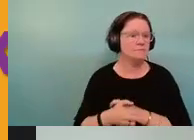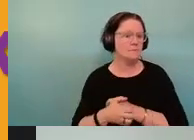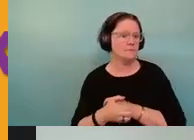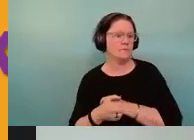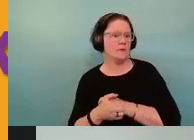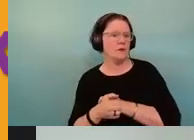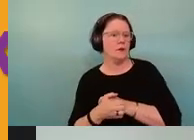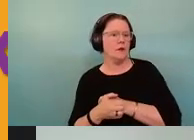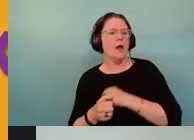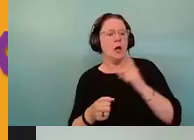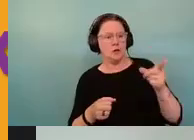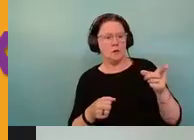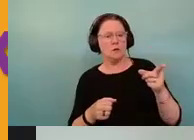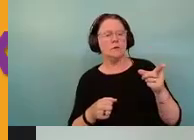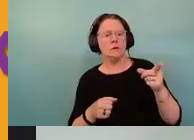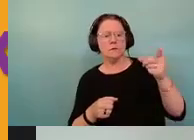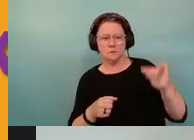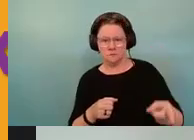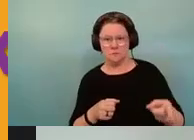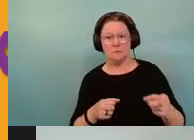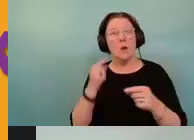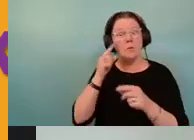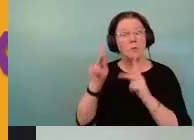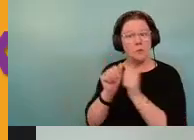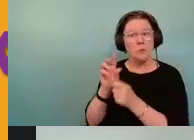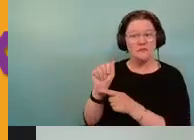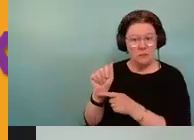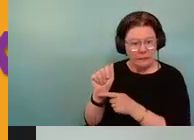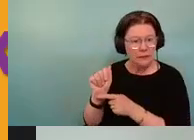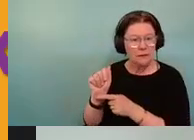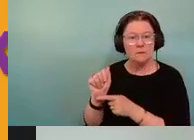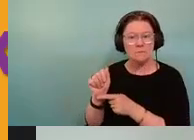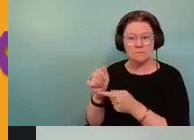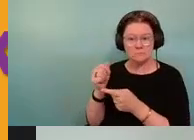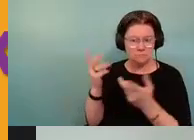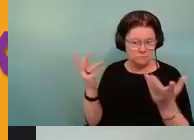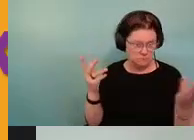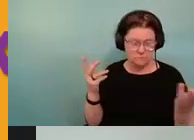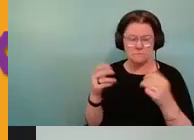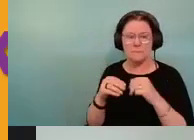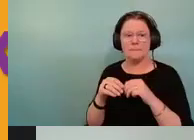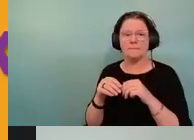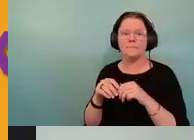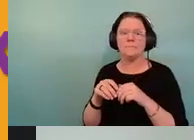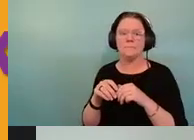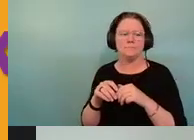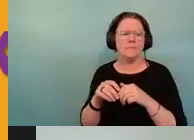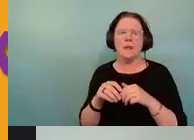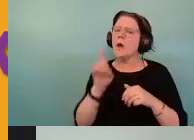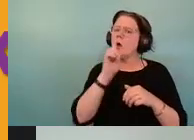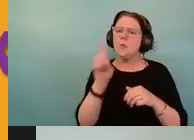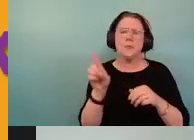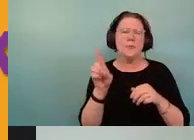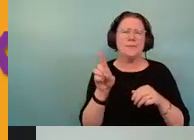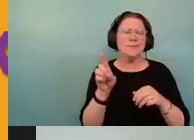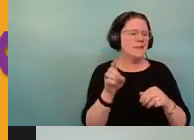All right, so what does power and control look like for people with disabilities? So these are all the same kind of